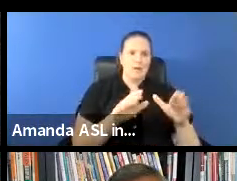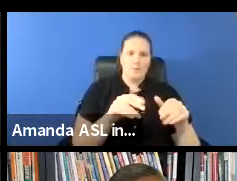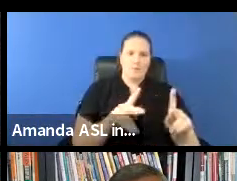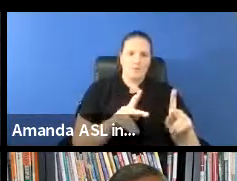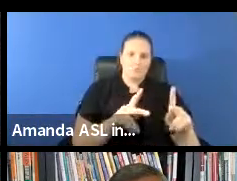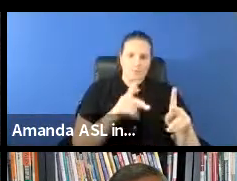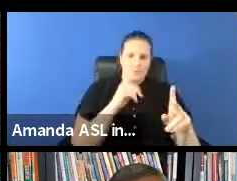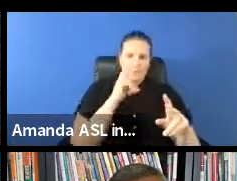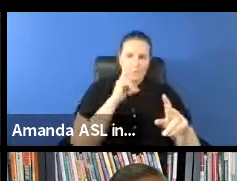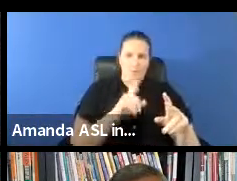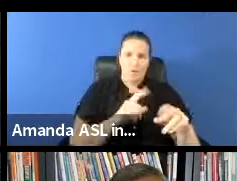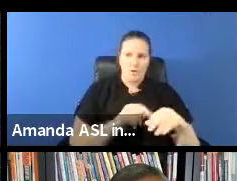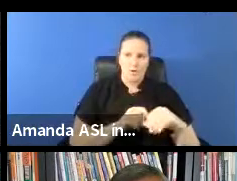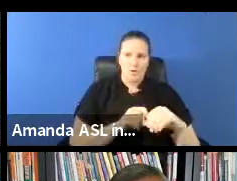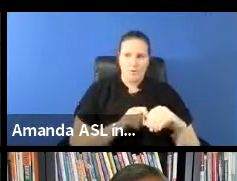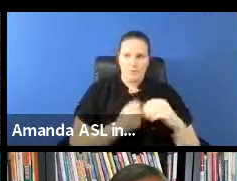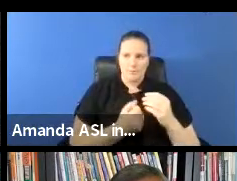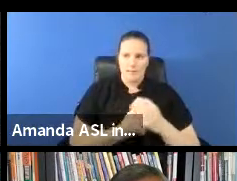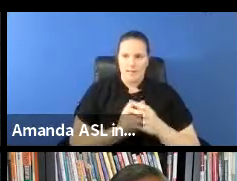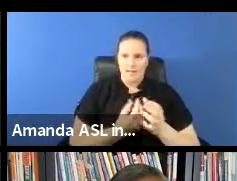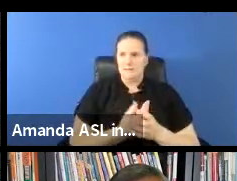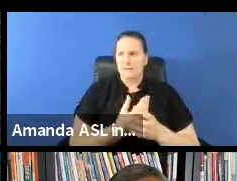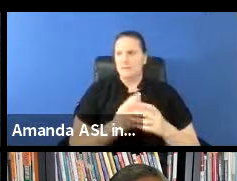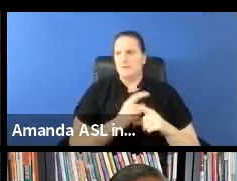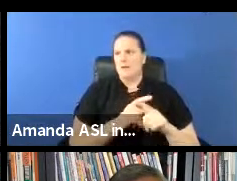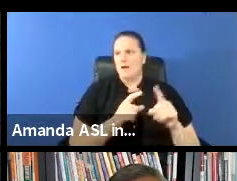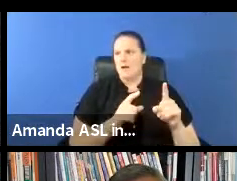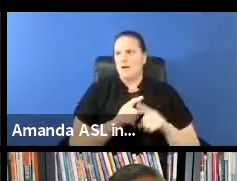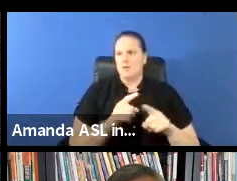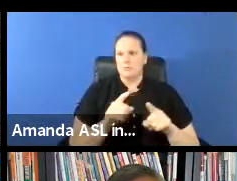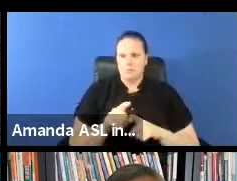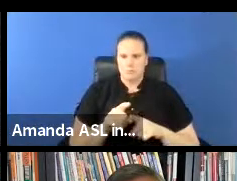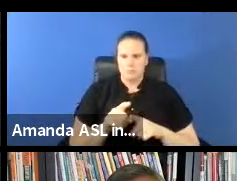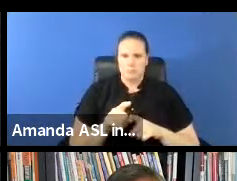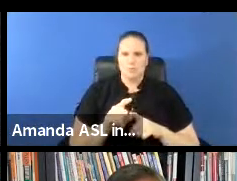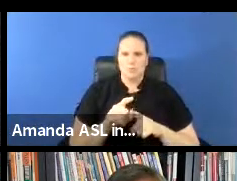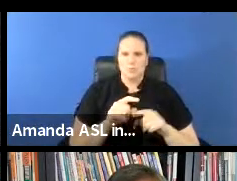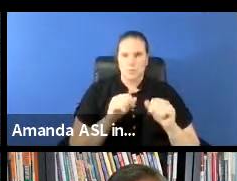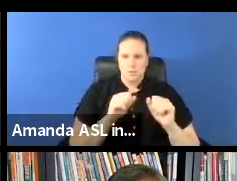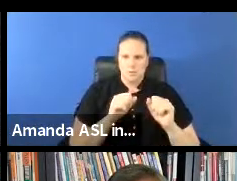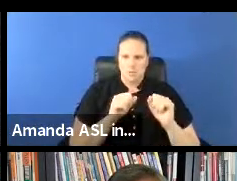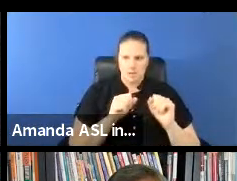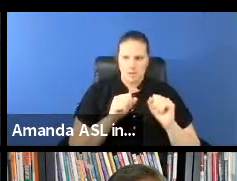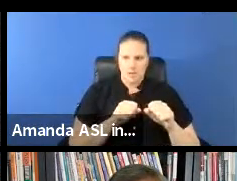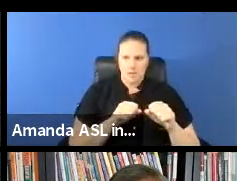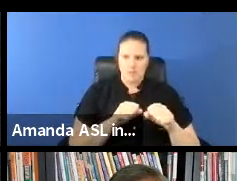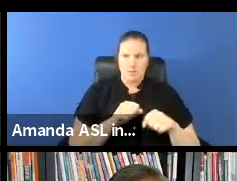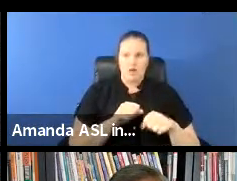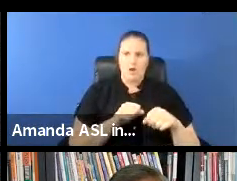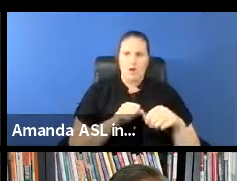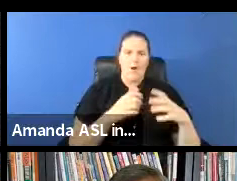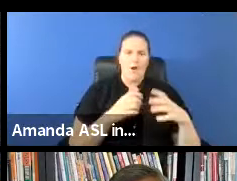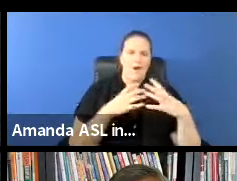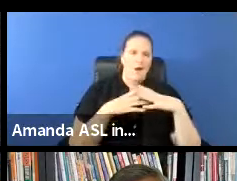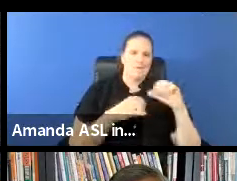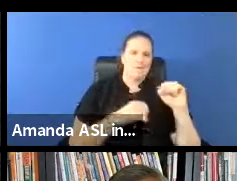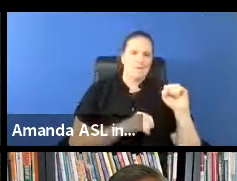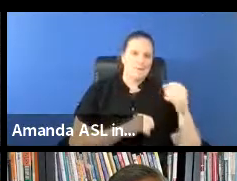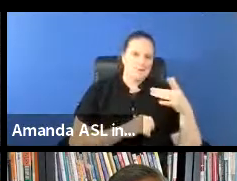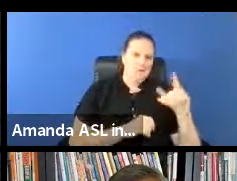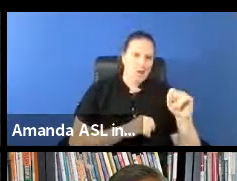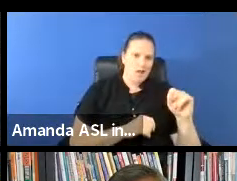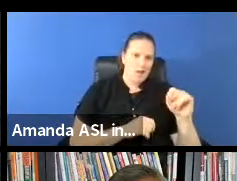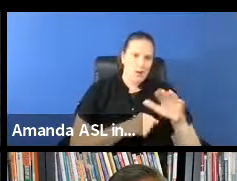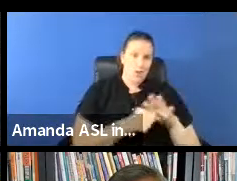for plantings, but also we can take off-site